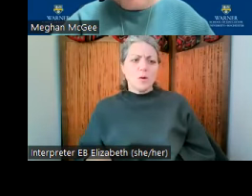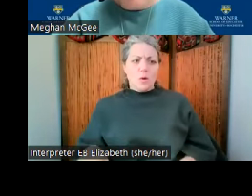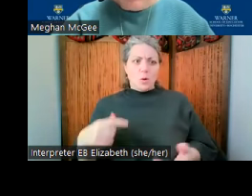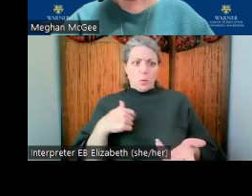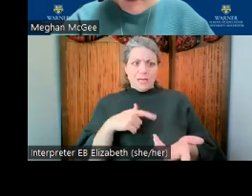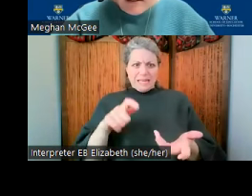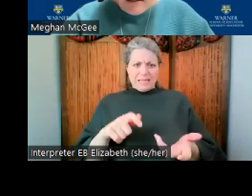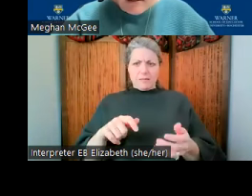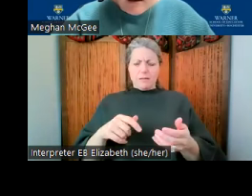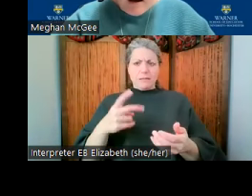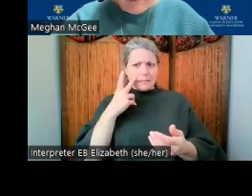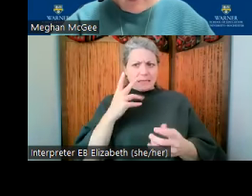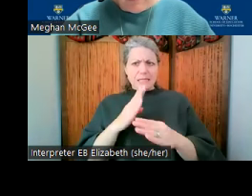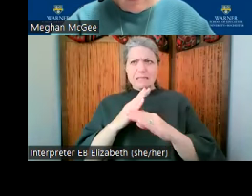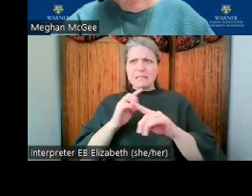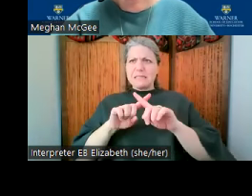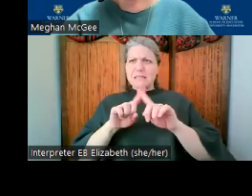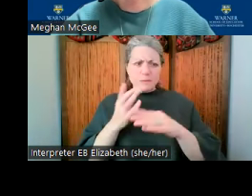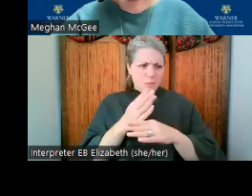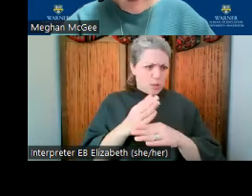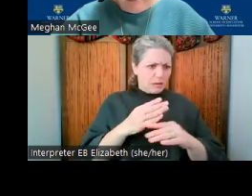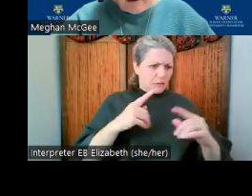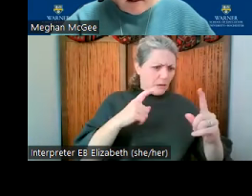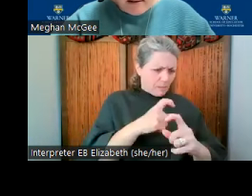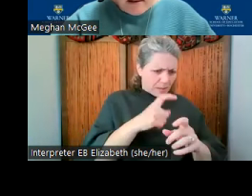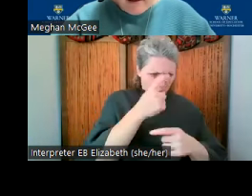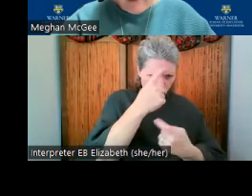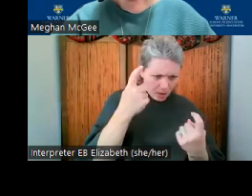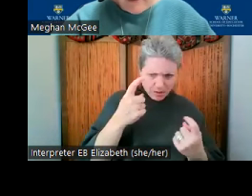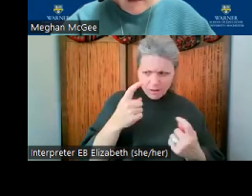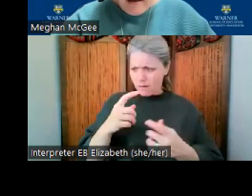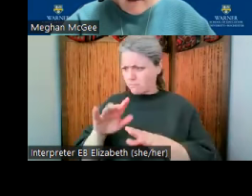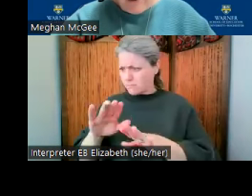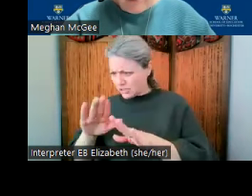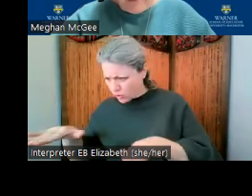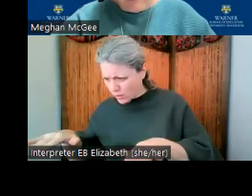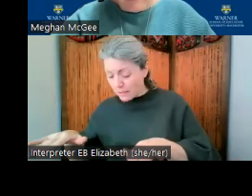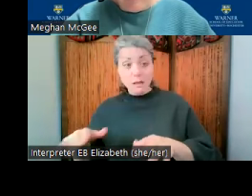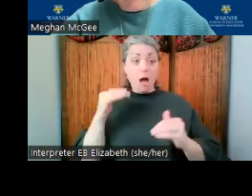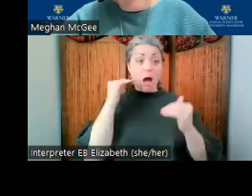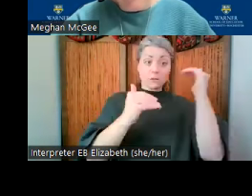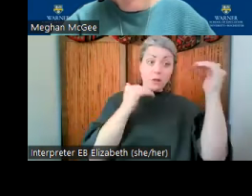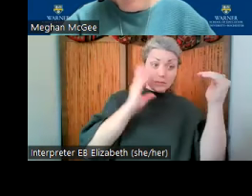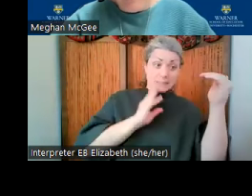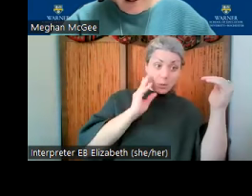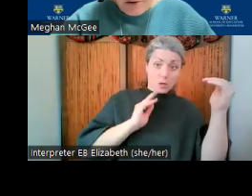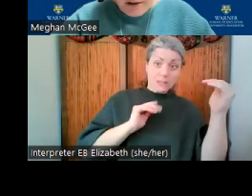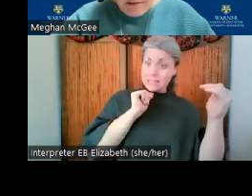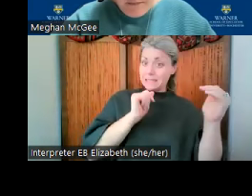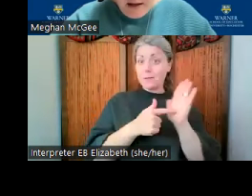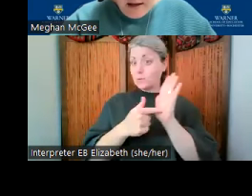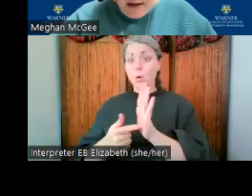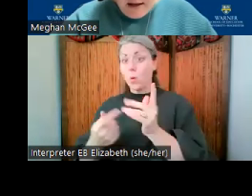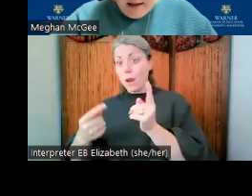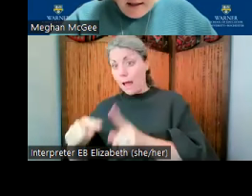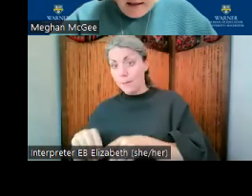the experiences of adults reported by adults did not illustrate the experiences of